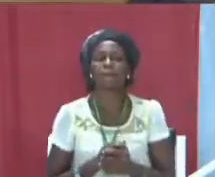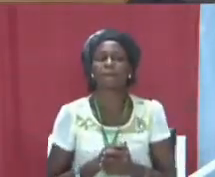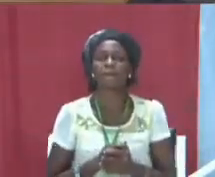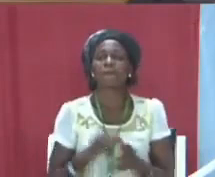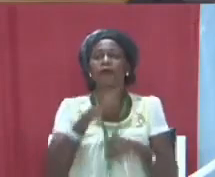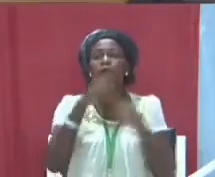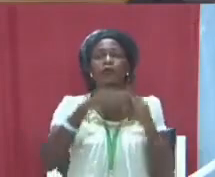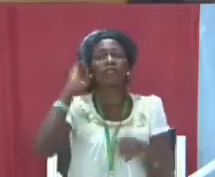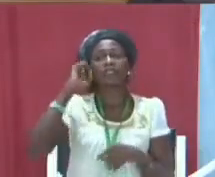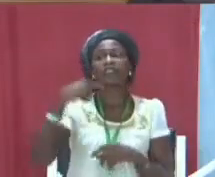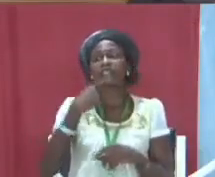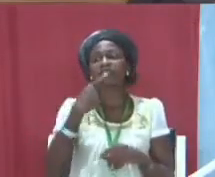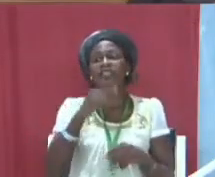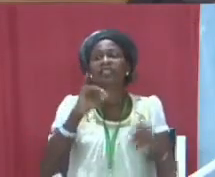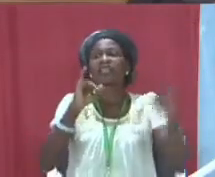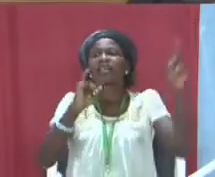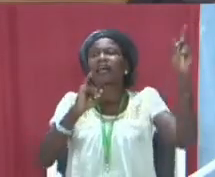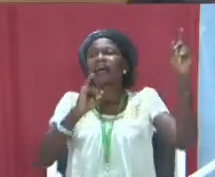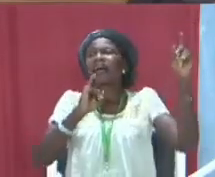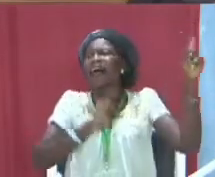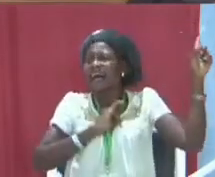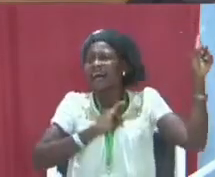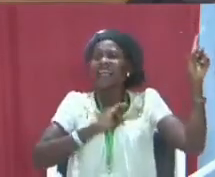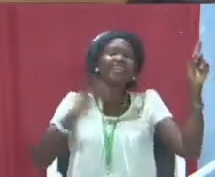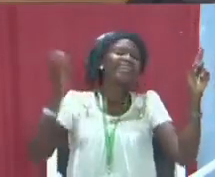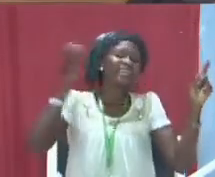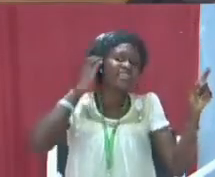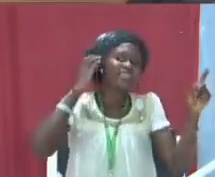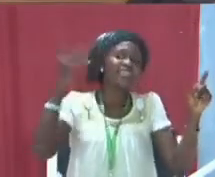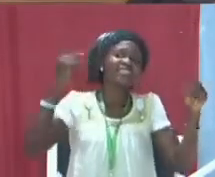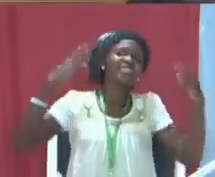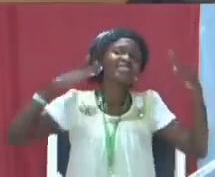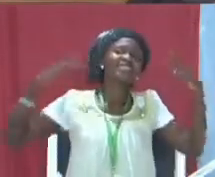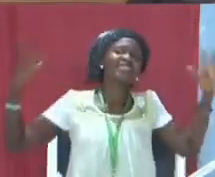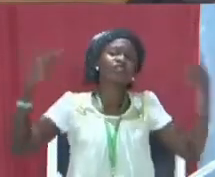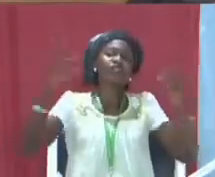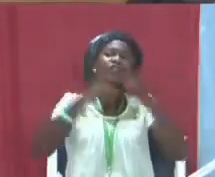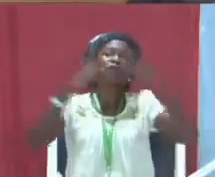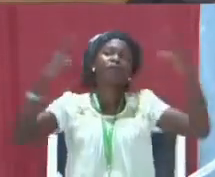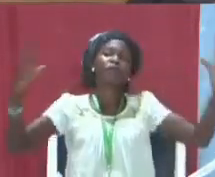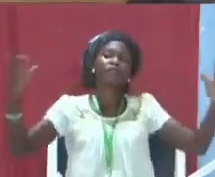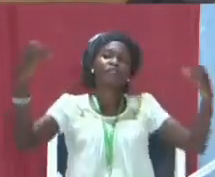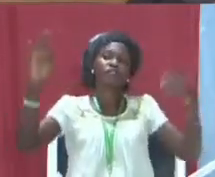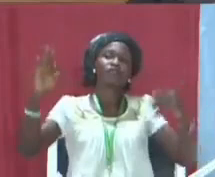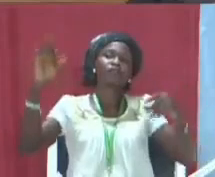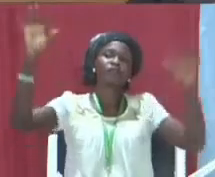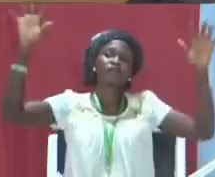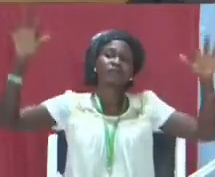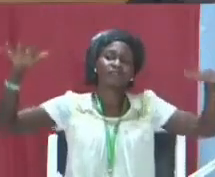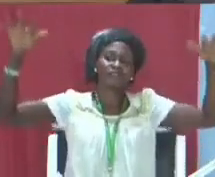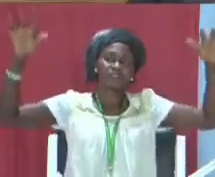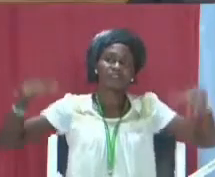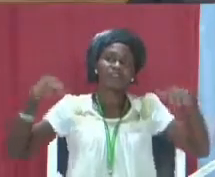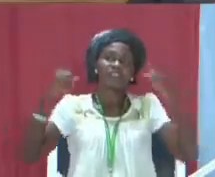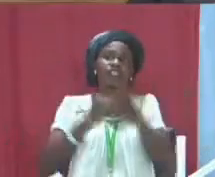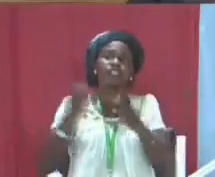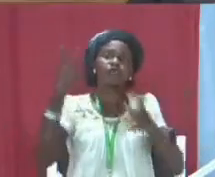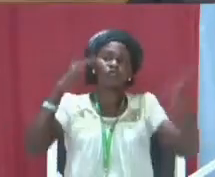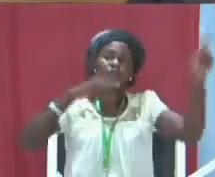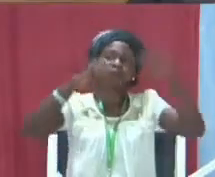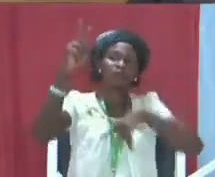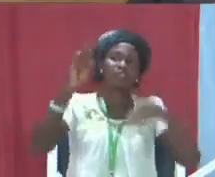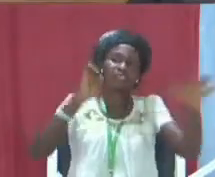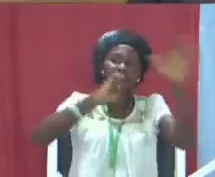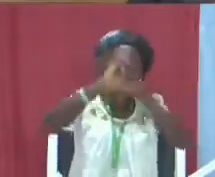When he said, I hear the sound of abundance of rain. It was Prophet